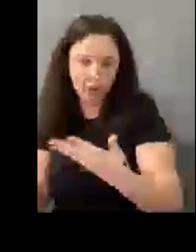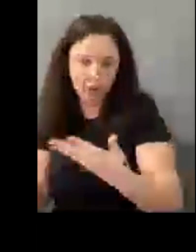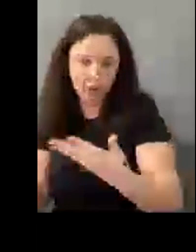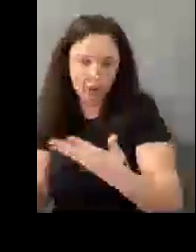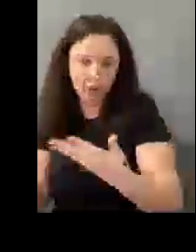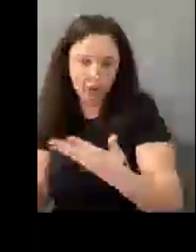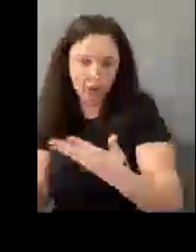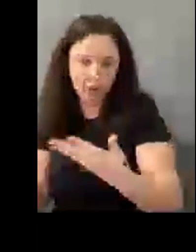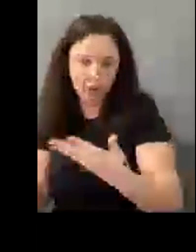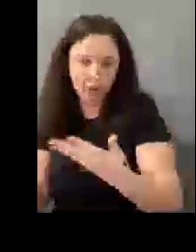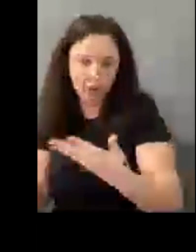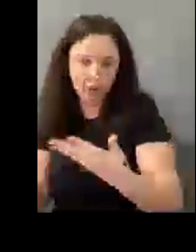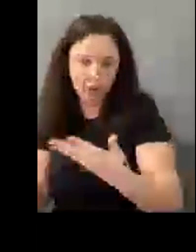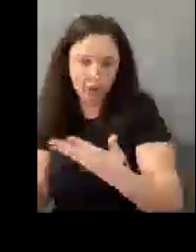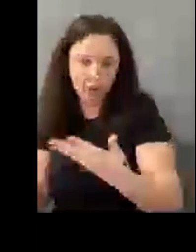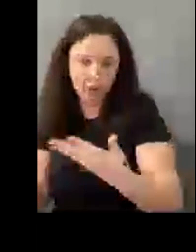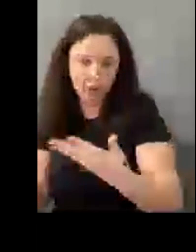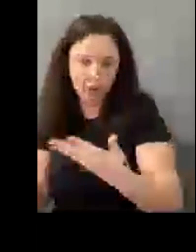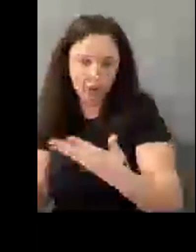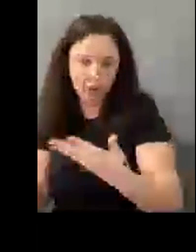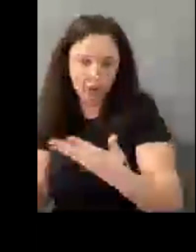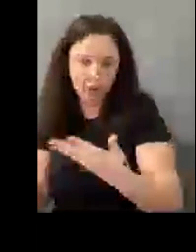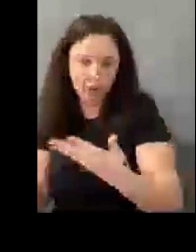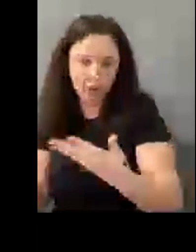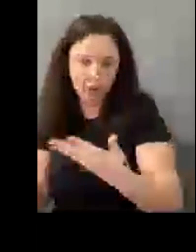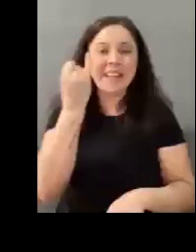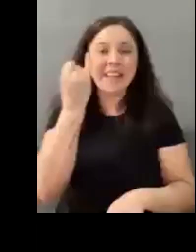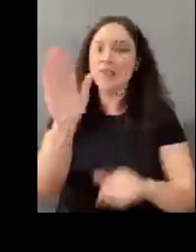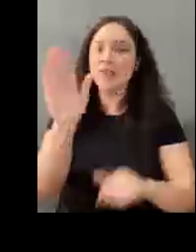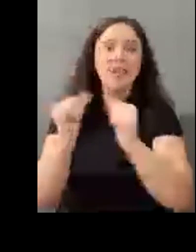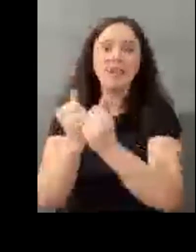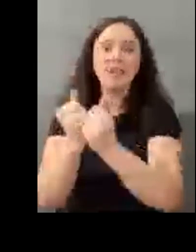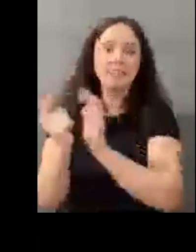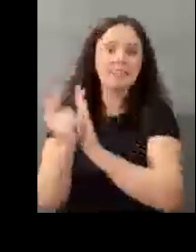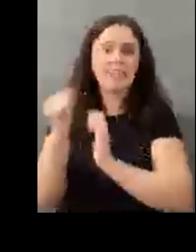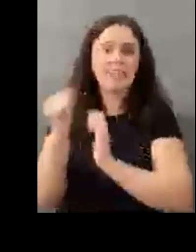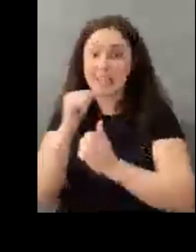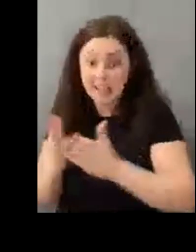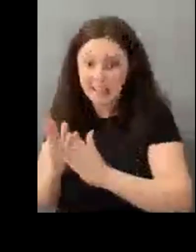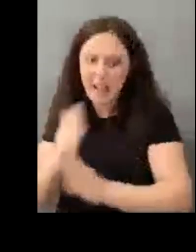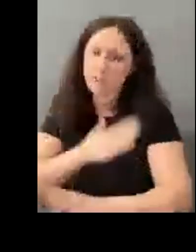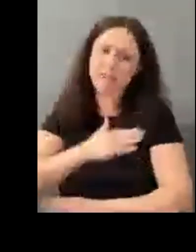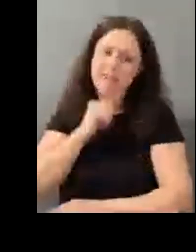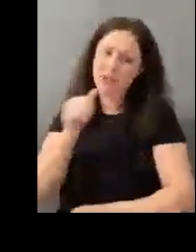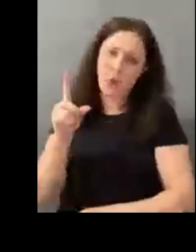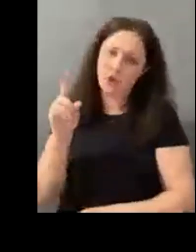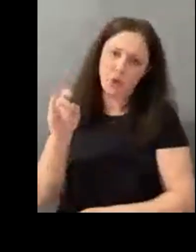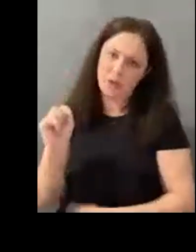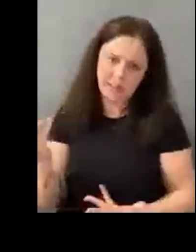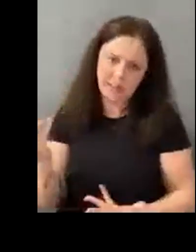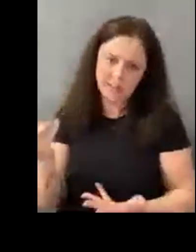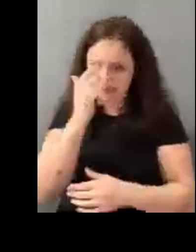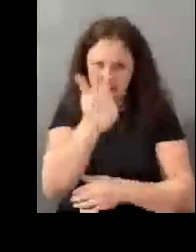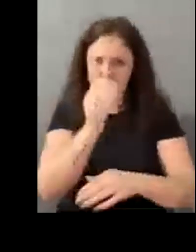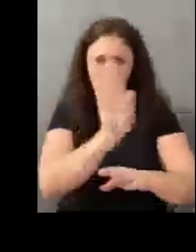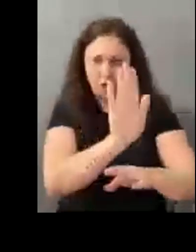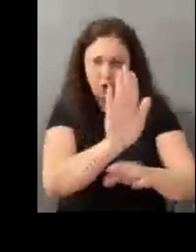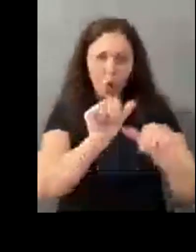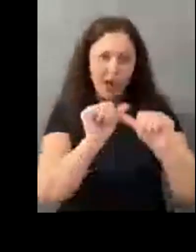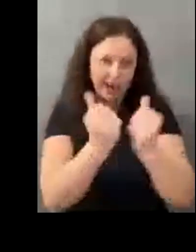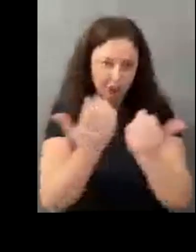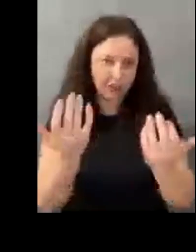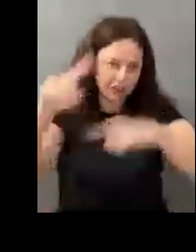time study. However, if your agency doesn't allow you to do so, then please don't do so. This is just where it's